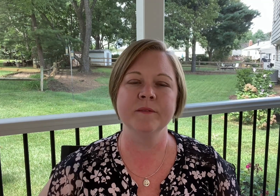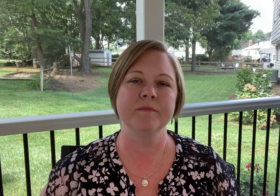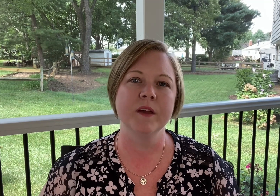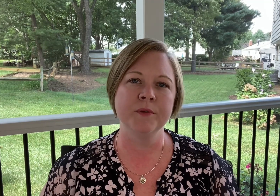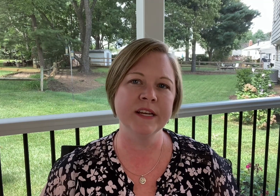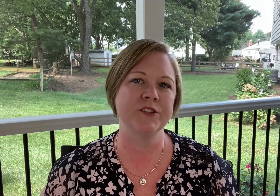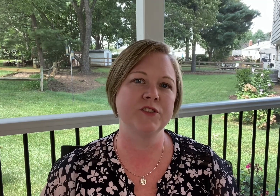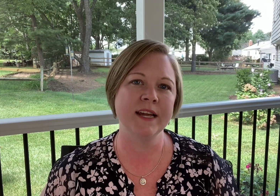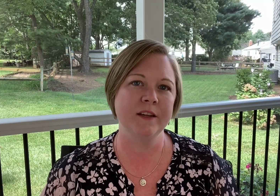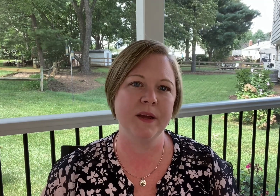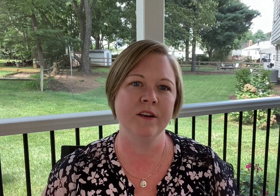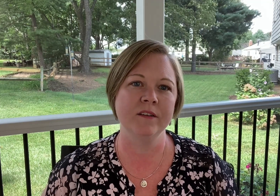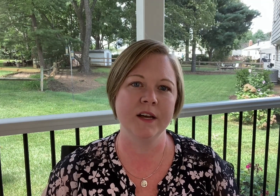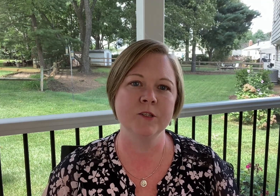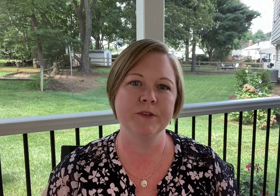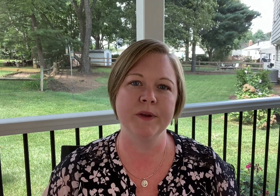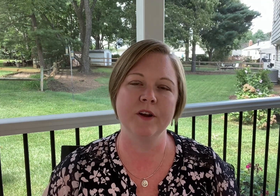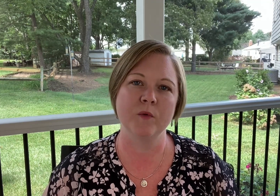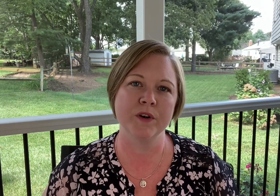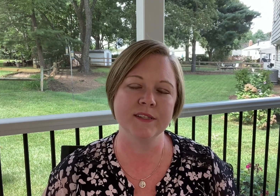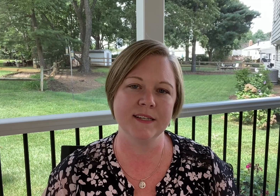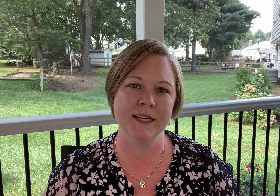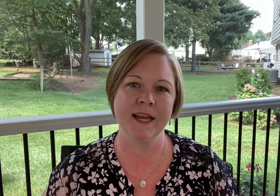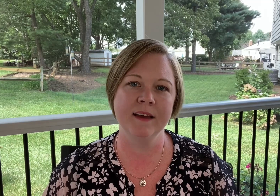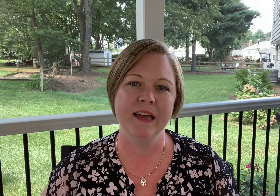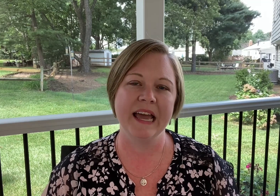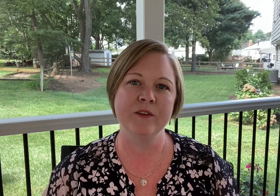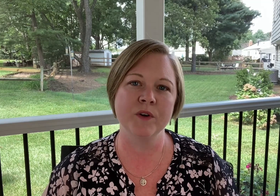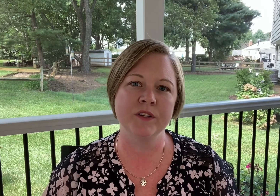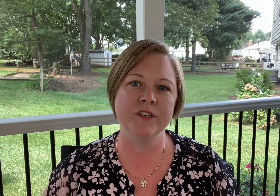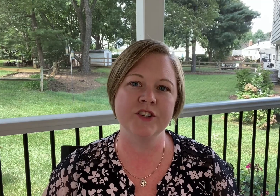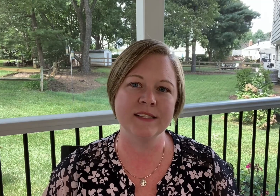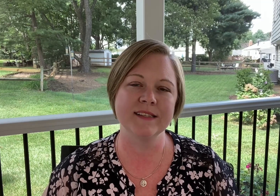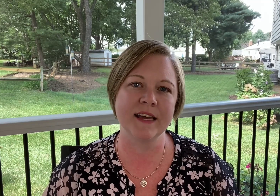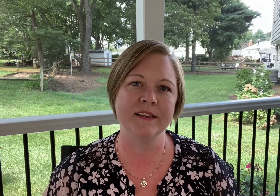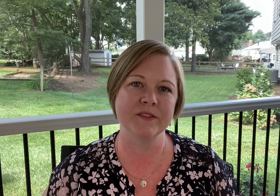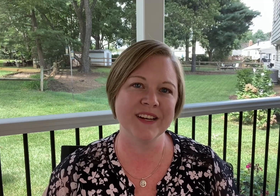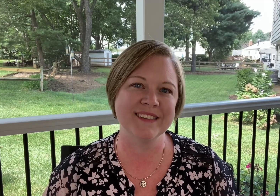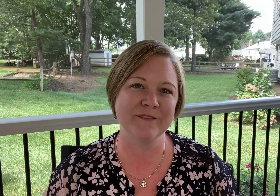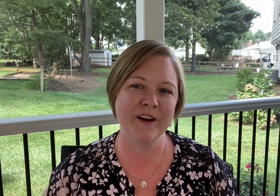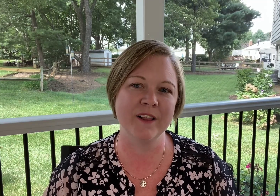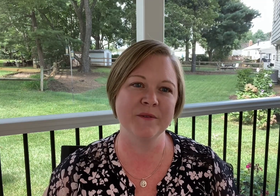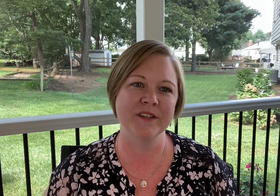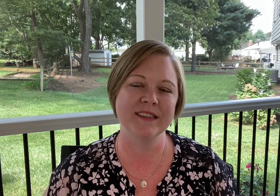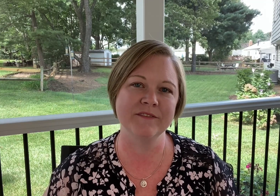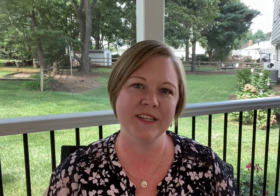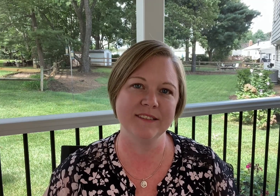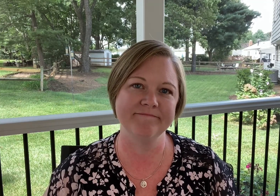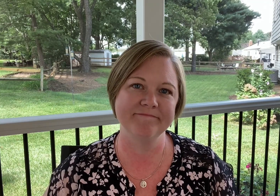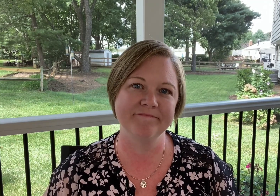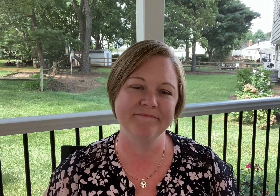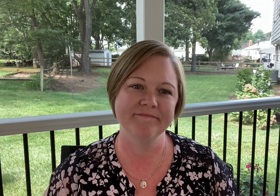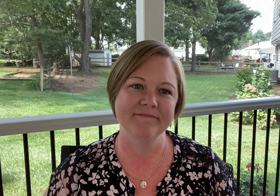There are some pretty striking parallels between our world today and the world Jesus and his friends and followers lived